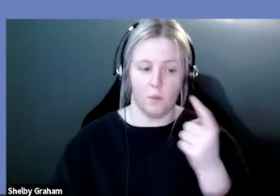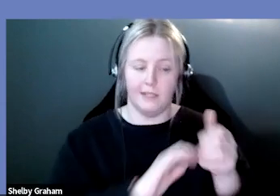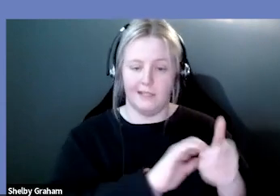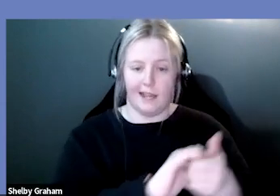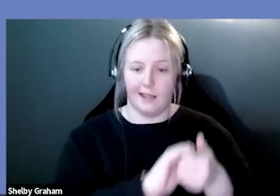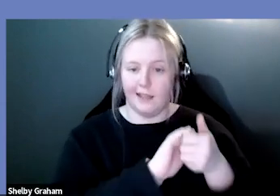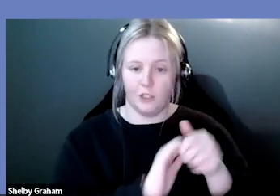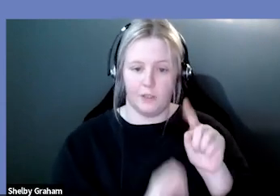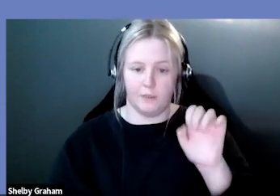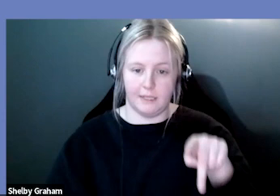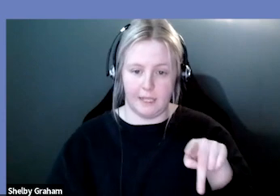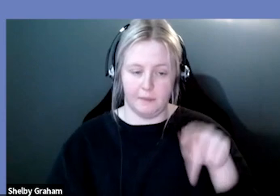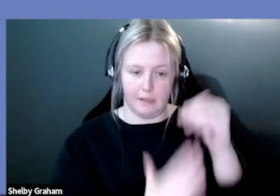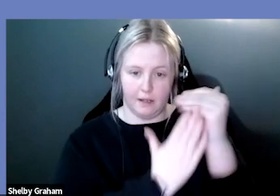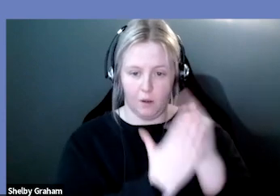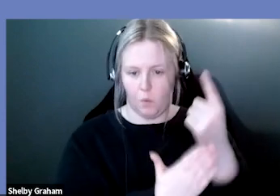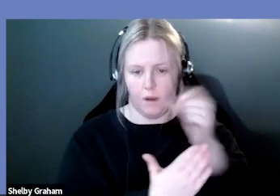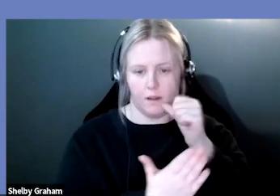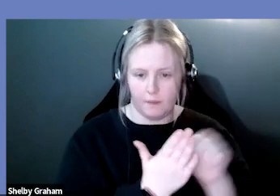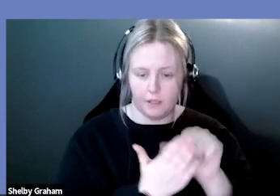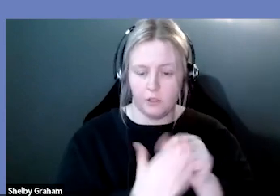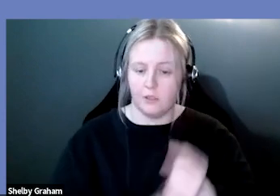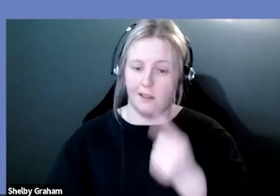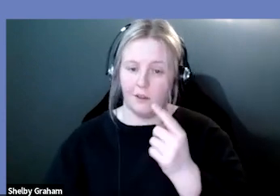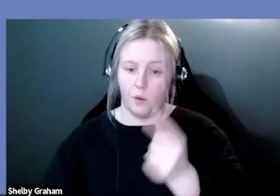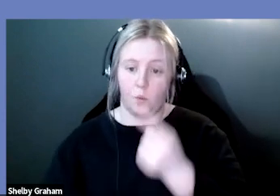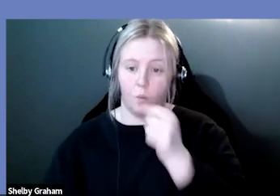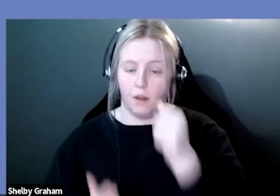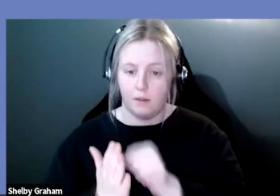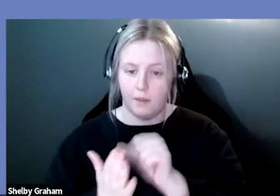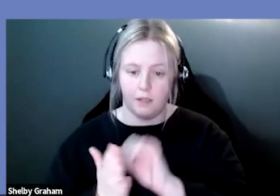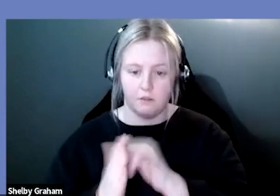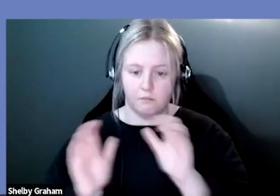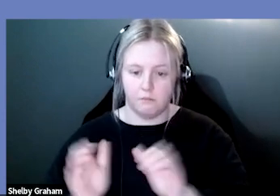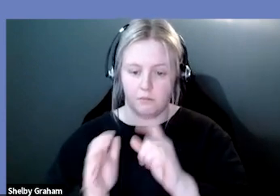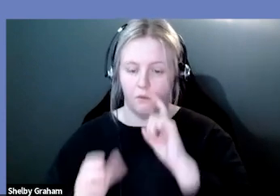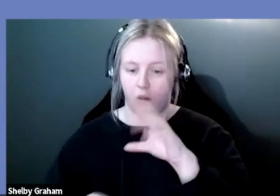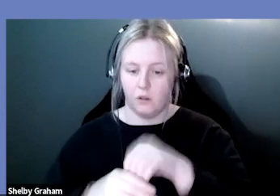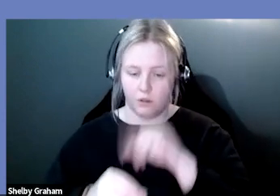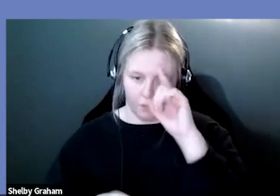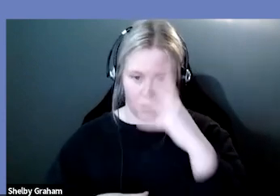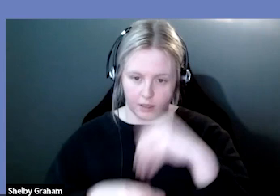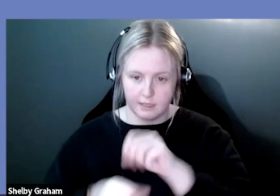1-pager, and the other is a 1-pager on actions to take to operationalize inclusion for autistic workers in the